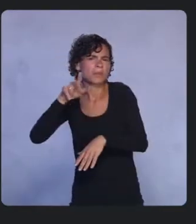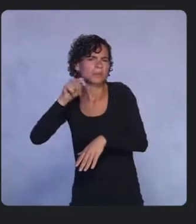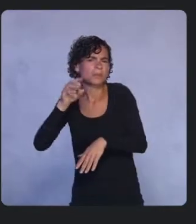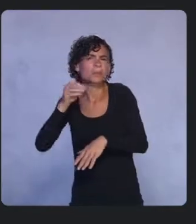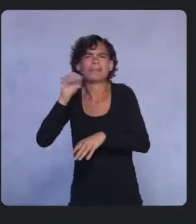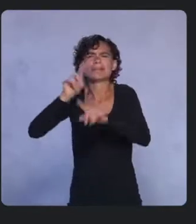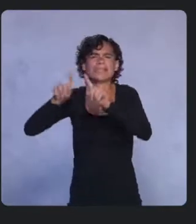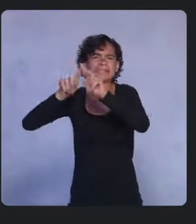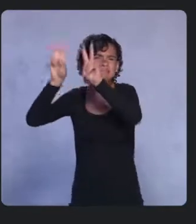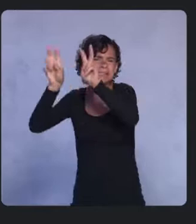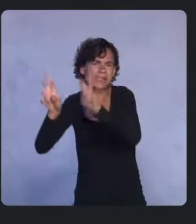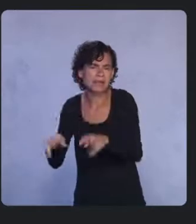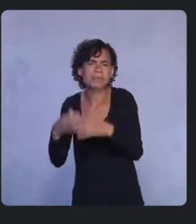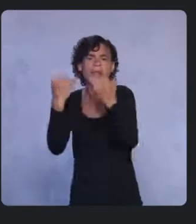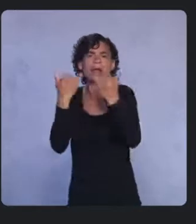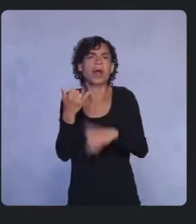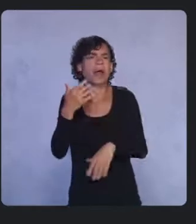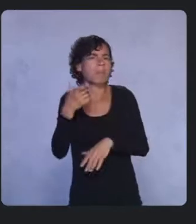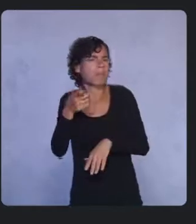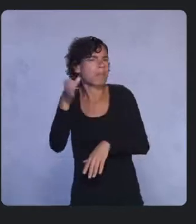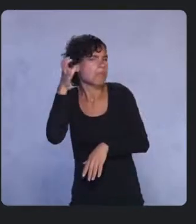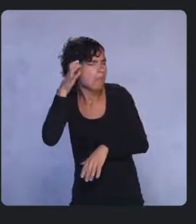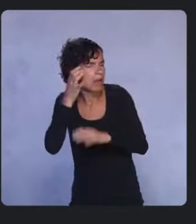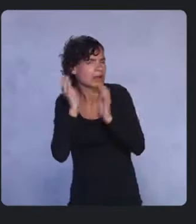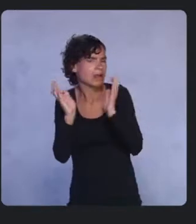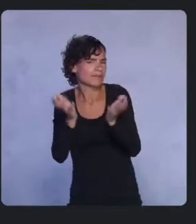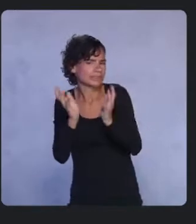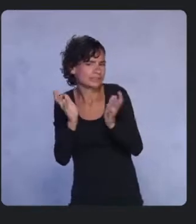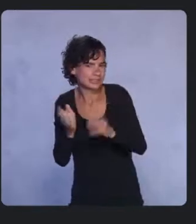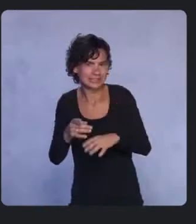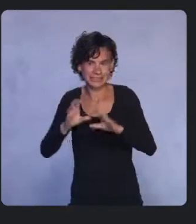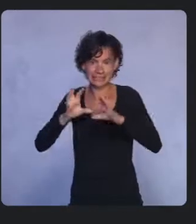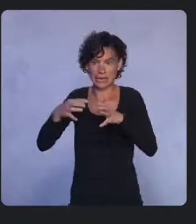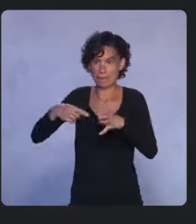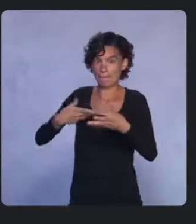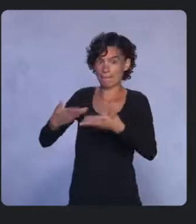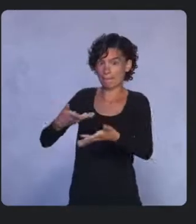to a conversation the team had with Pluto a few days ago.